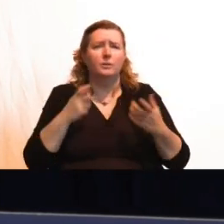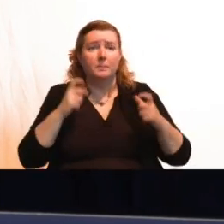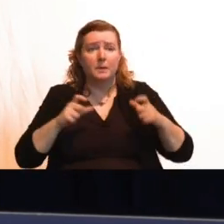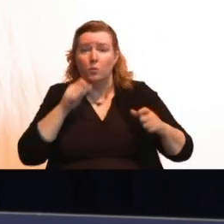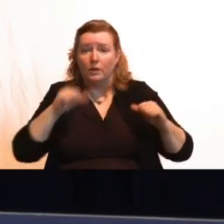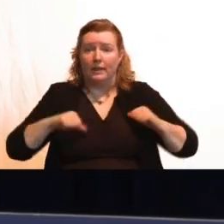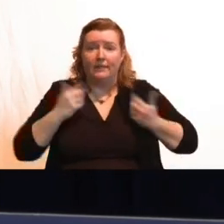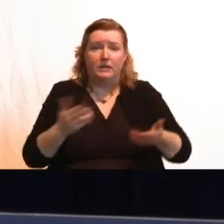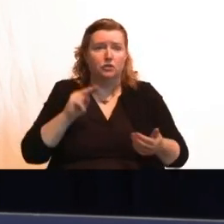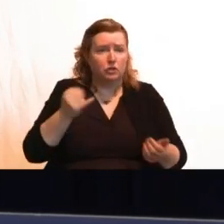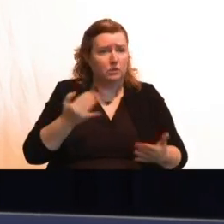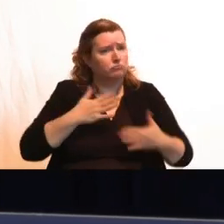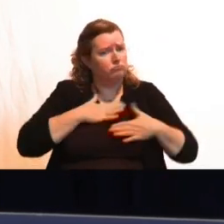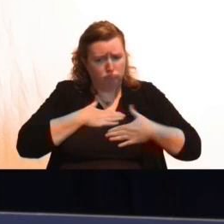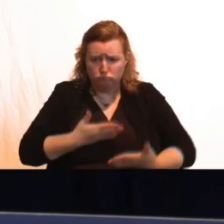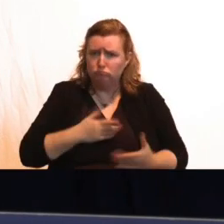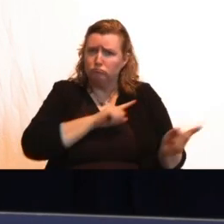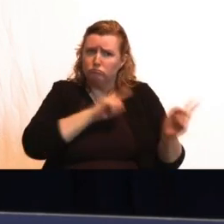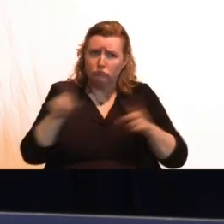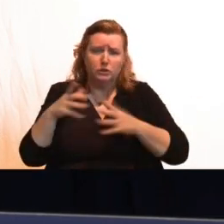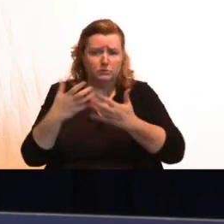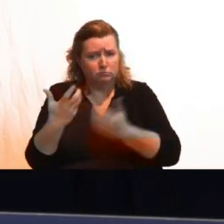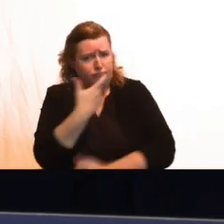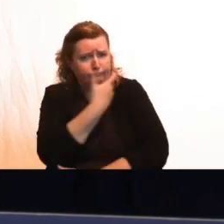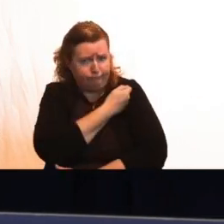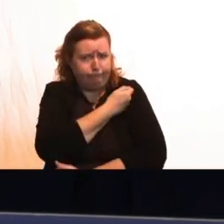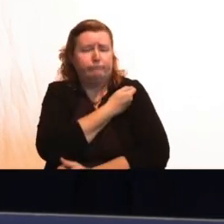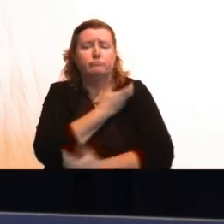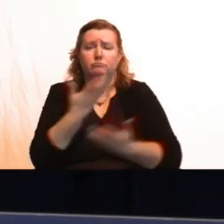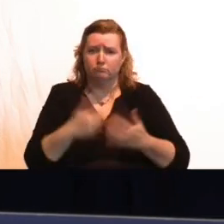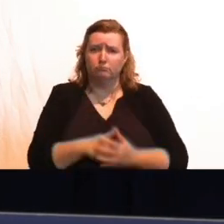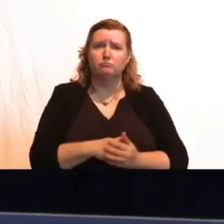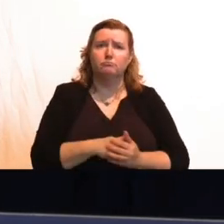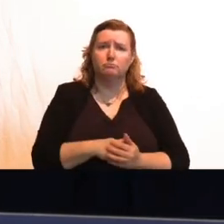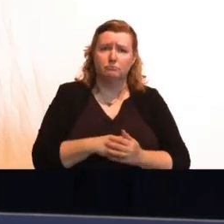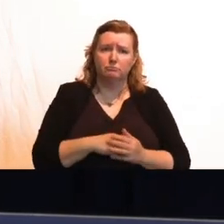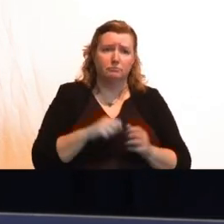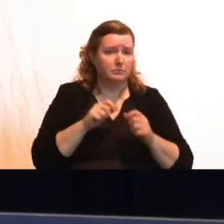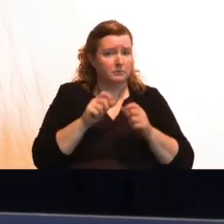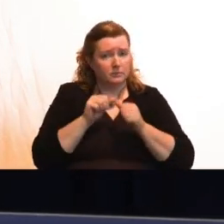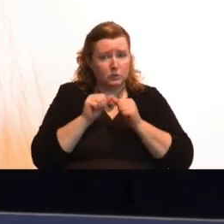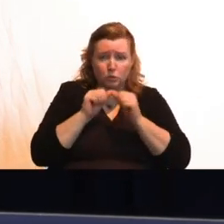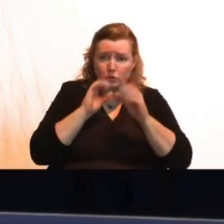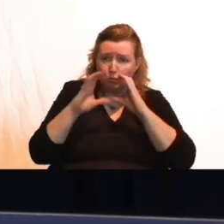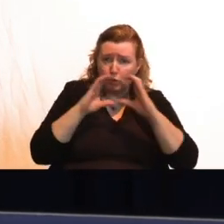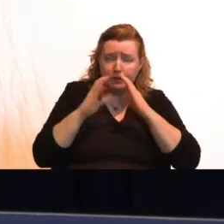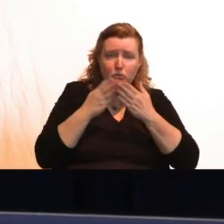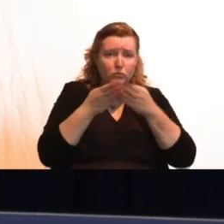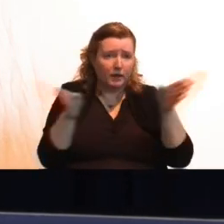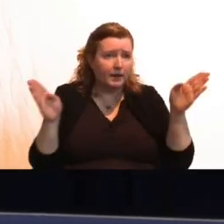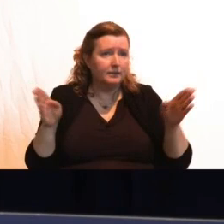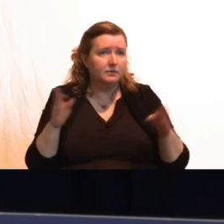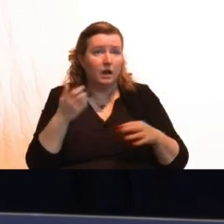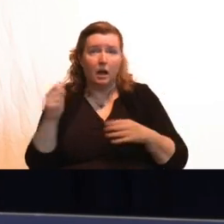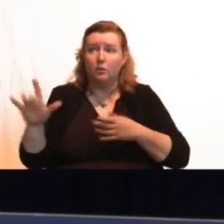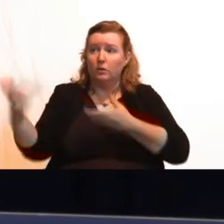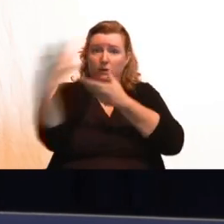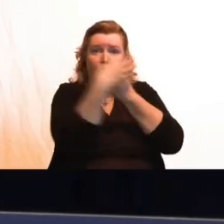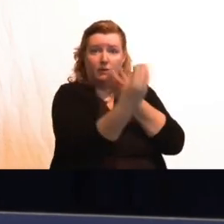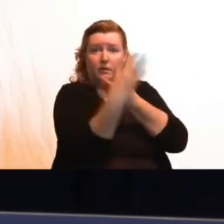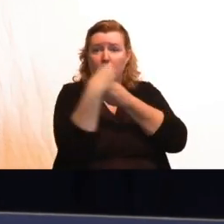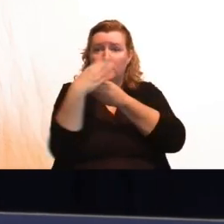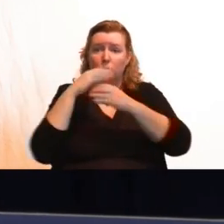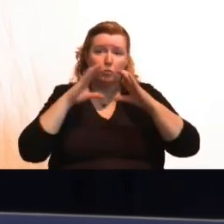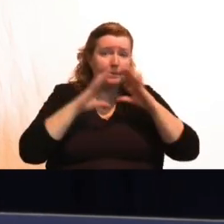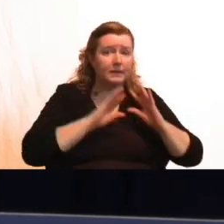stakeholders, and transparency through dashboards, the COVID Information Hub, and the call center. Because of our